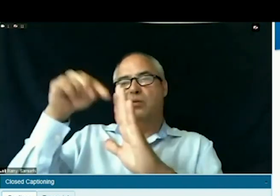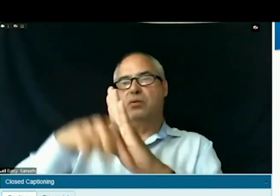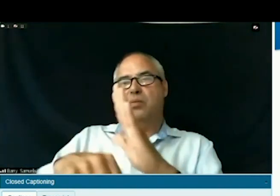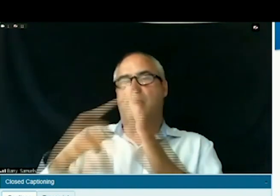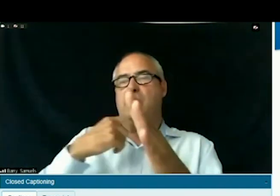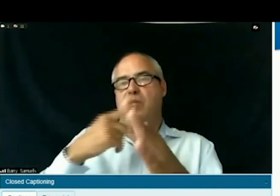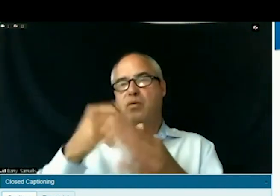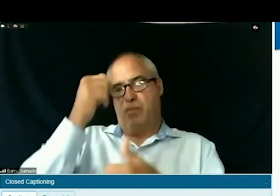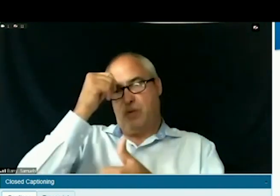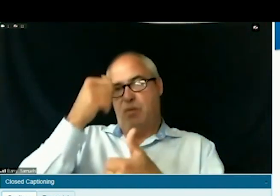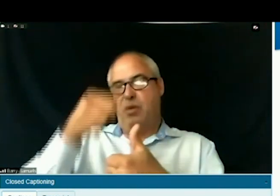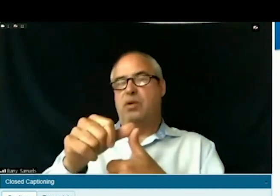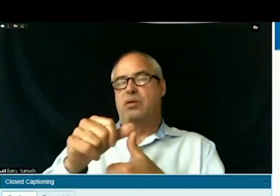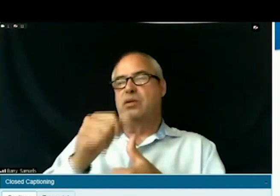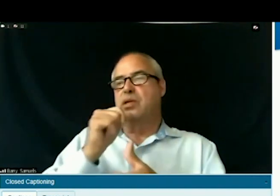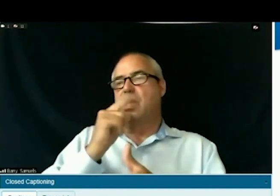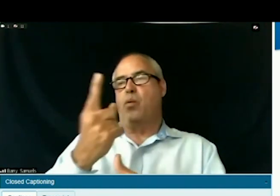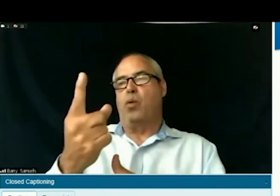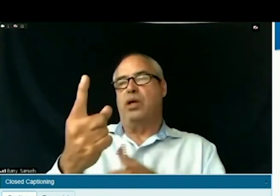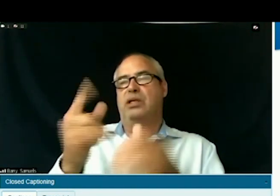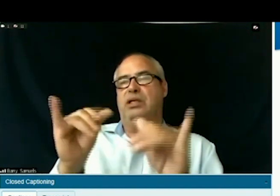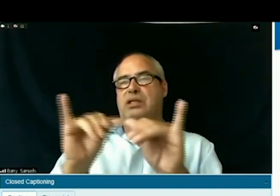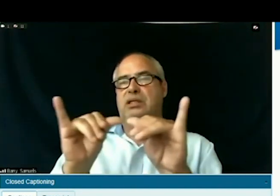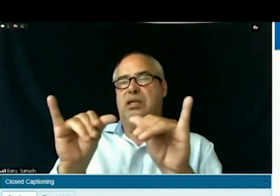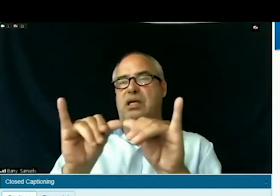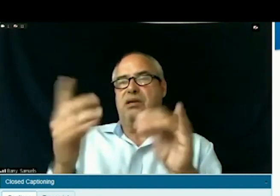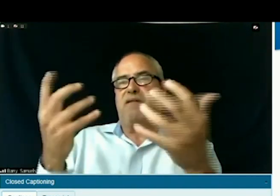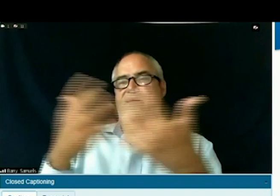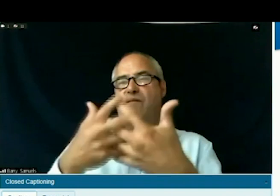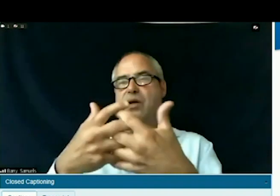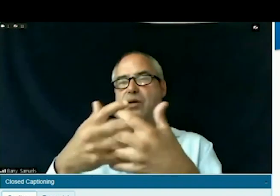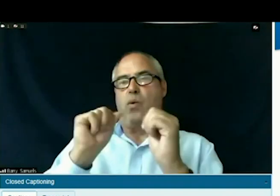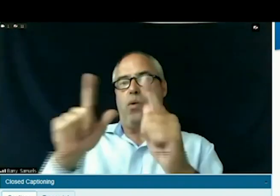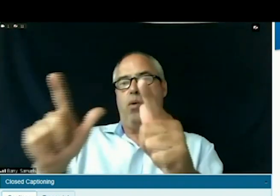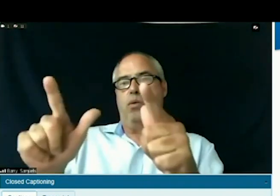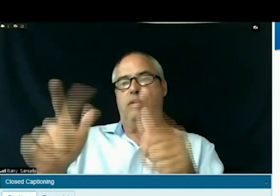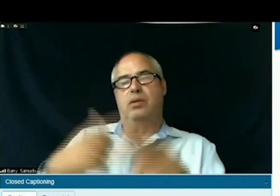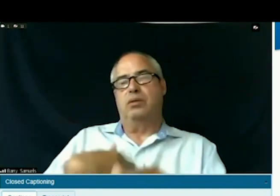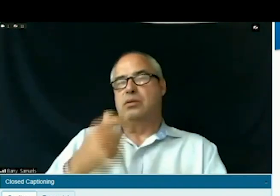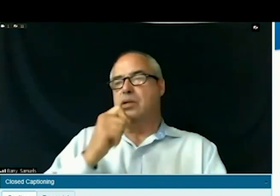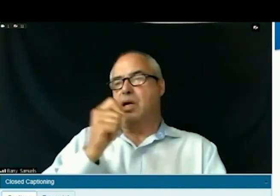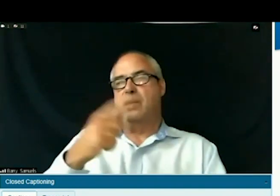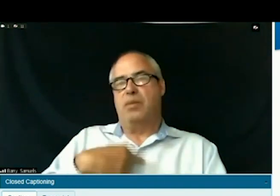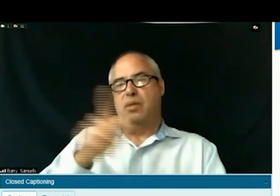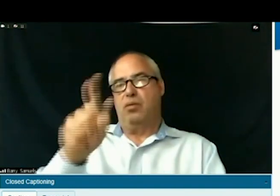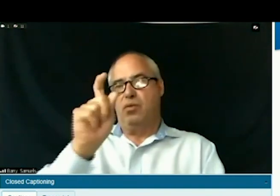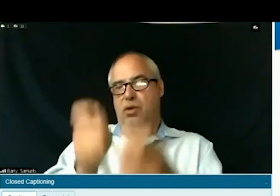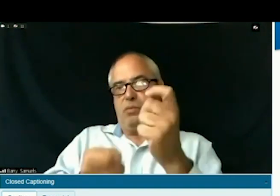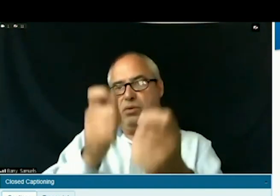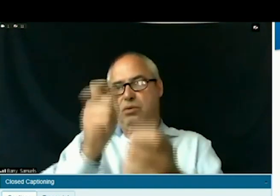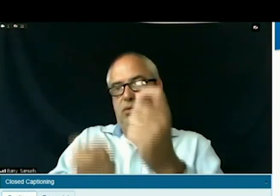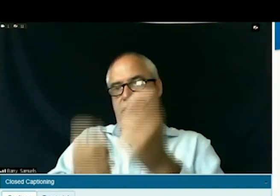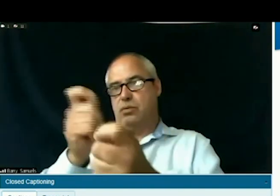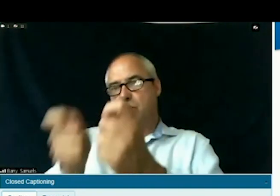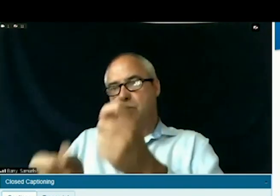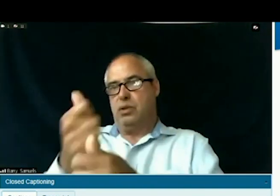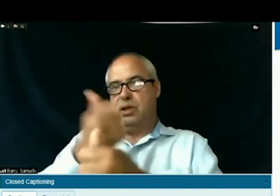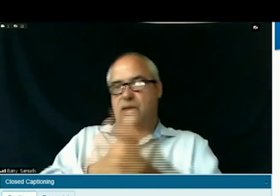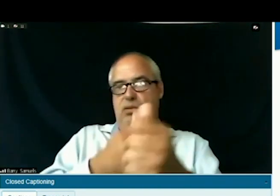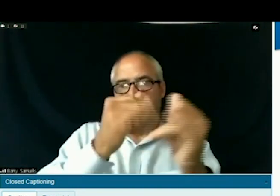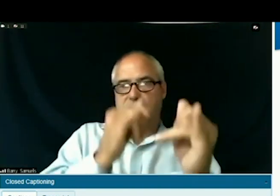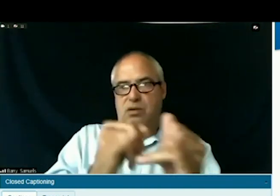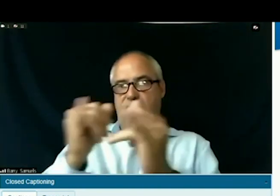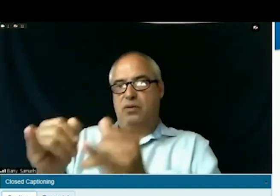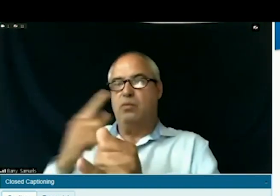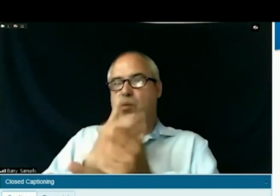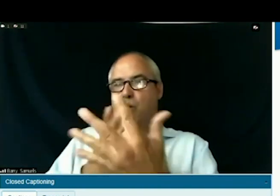just remembering that it's not a one size fits all. And we need to be able to accommodate people throughout the